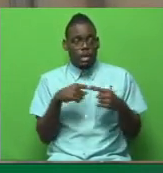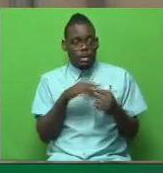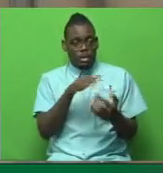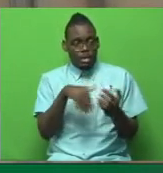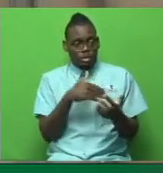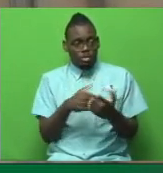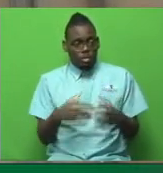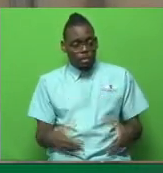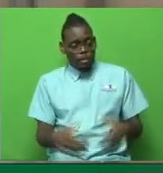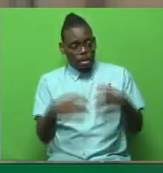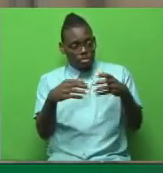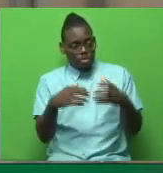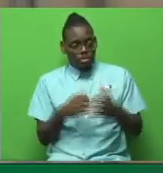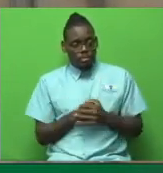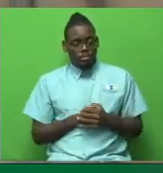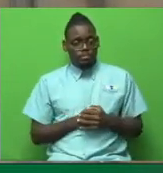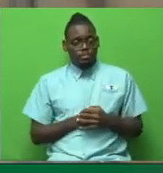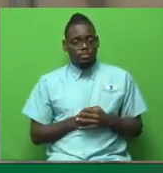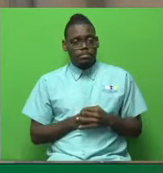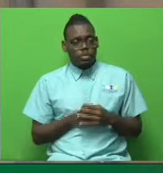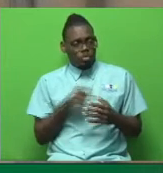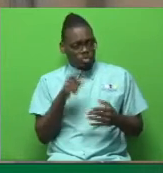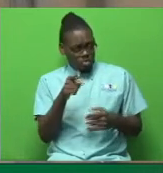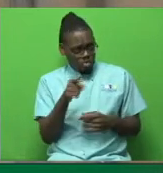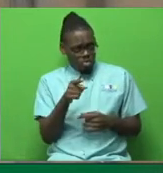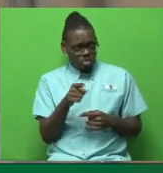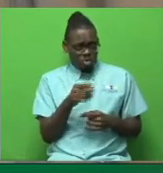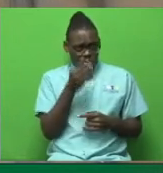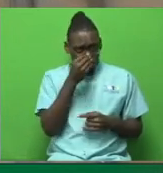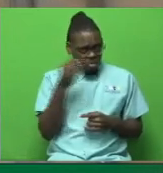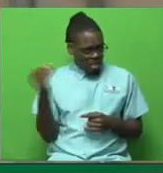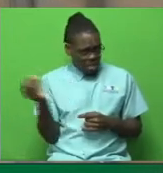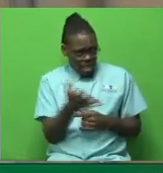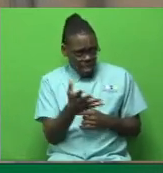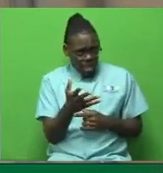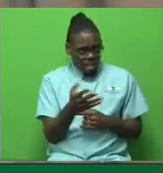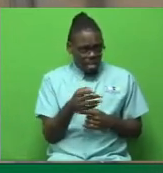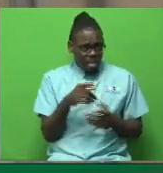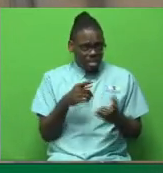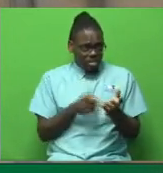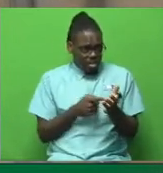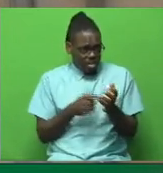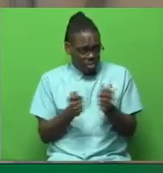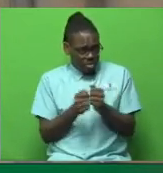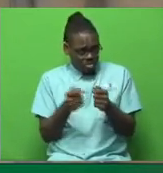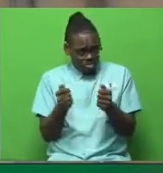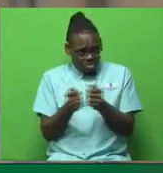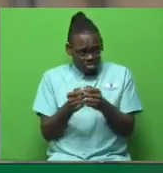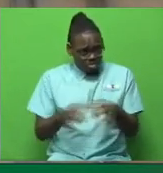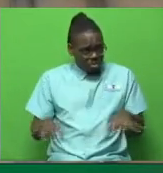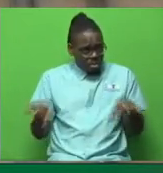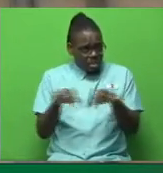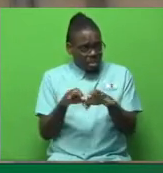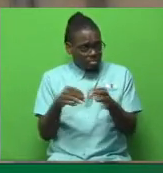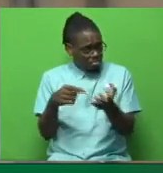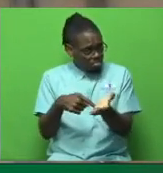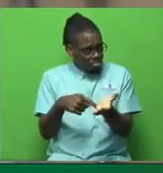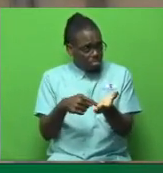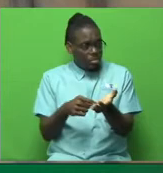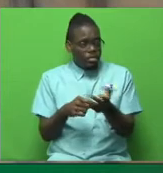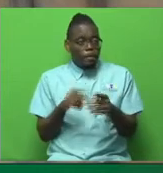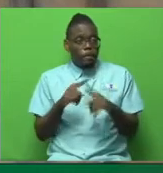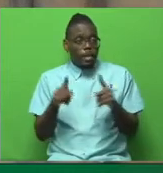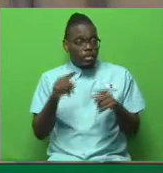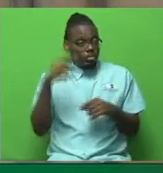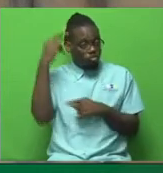you ignore the seismic report and you are asking about Central block it is Dr Keith Rowley on this